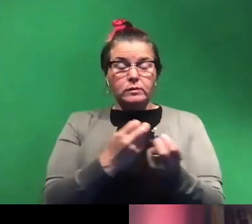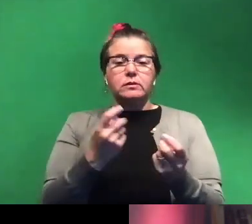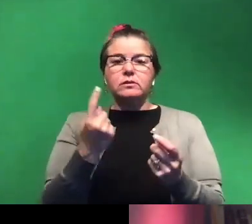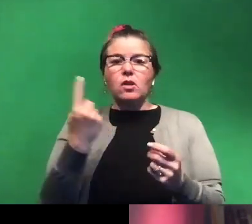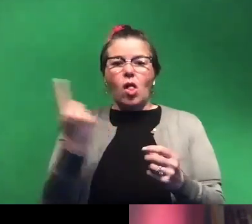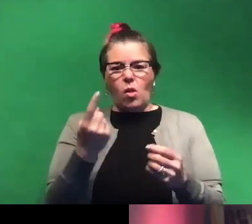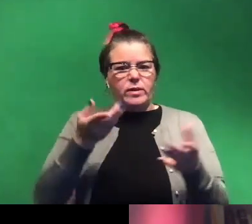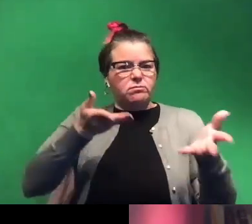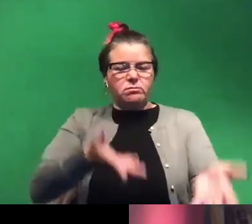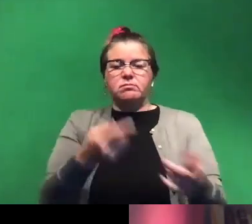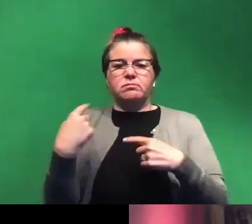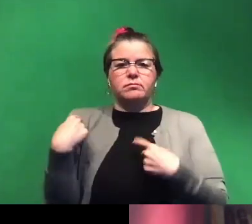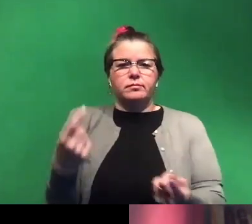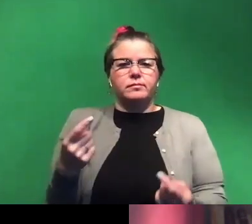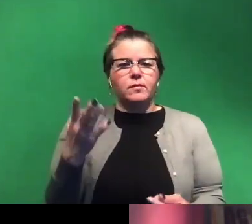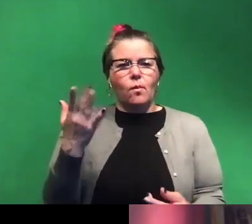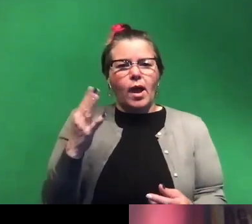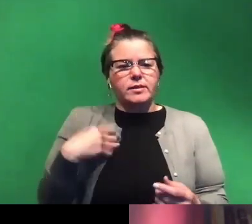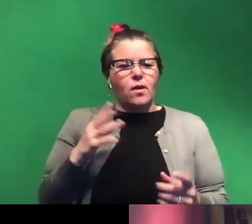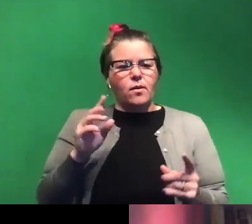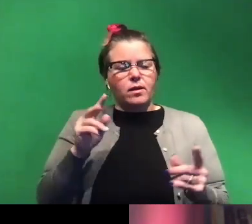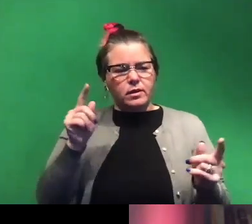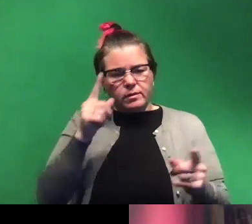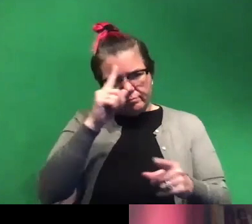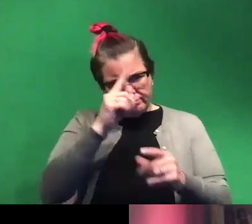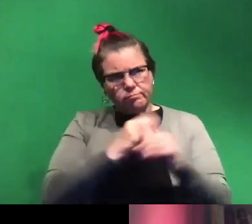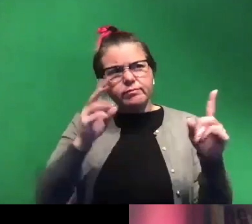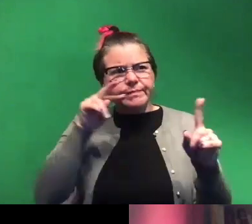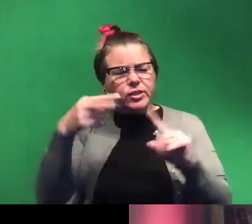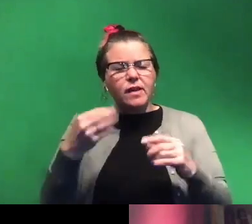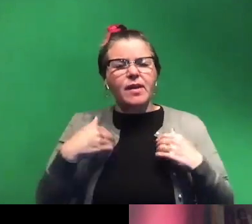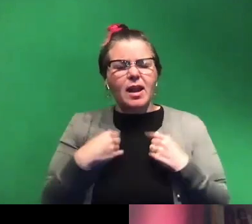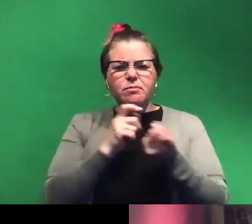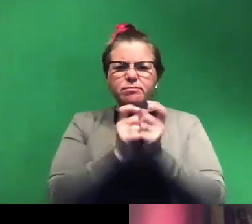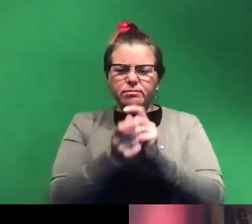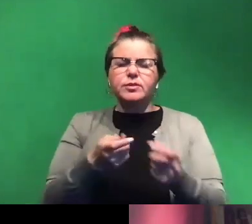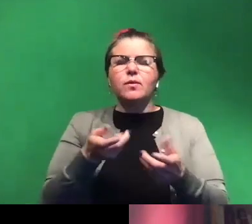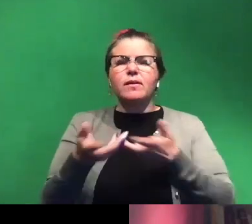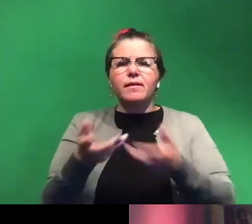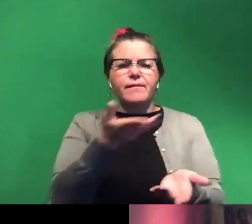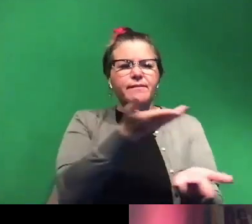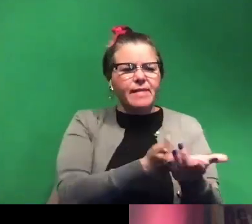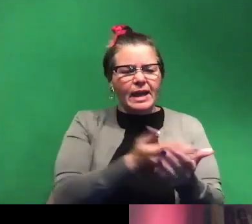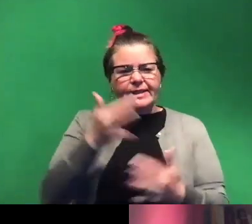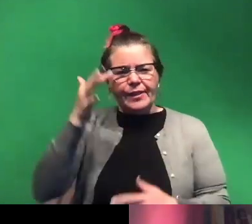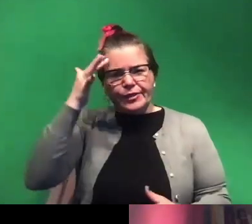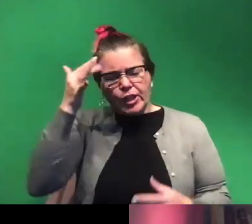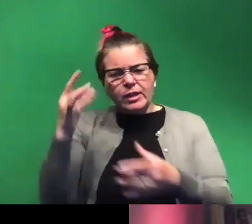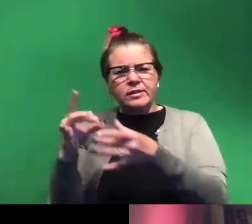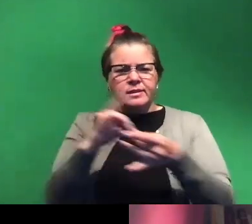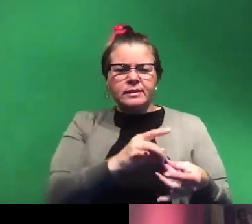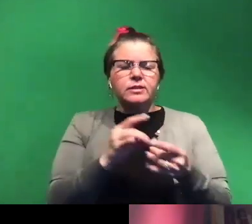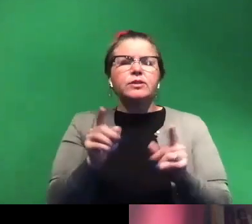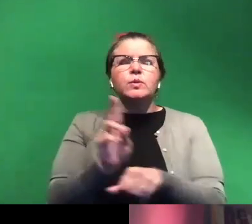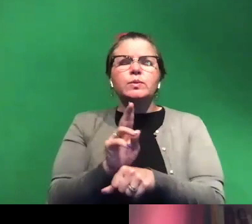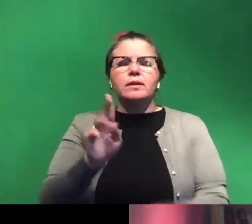existed. Why does our vision of these animals keep changing? And basically the interrelationship between fact and theory is really what it's about, using Brontosaurus